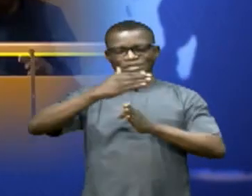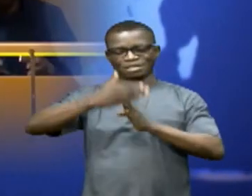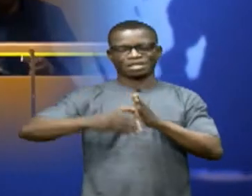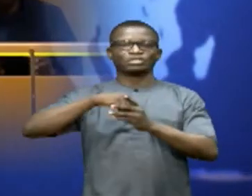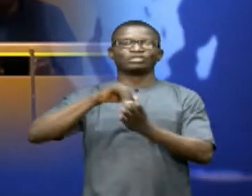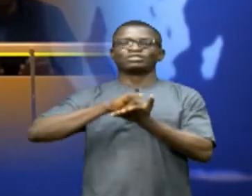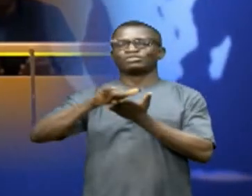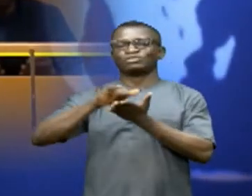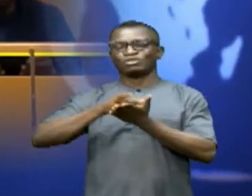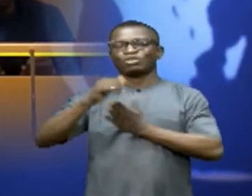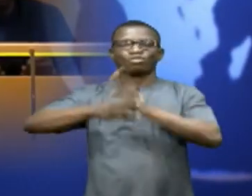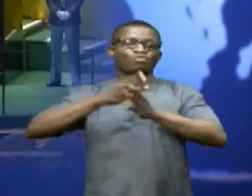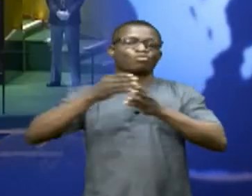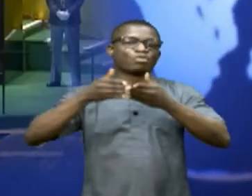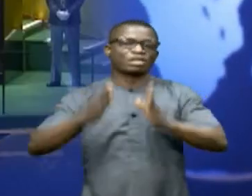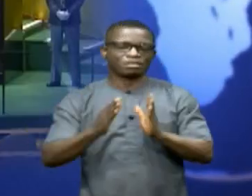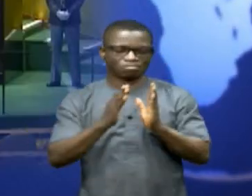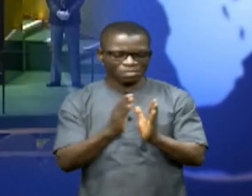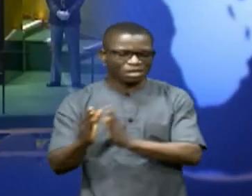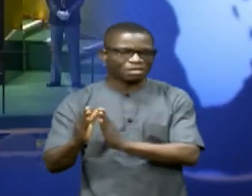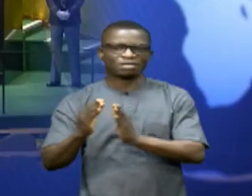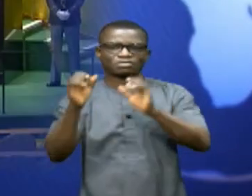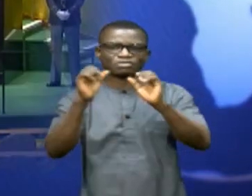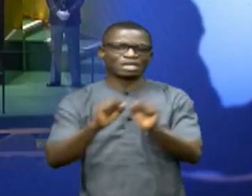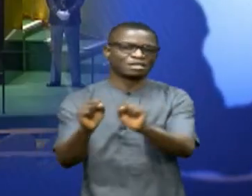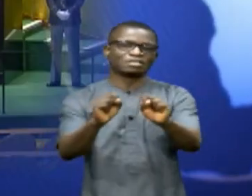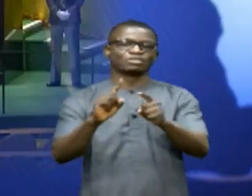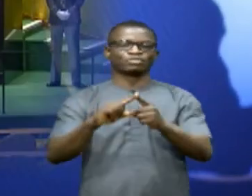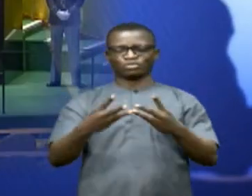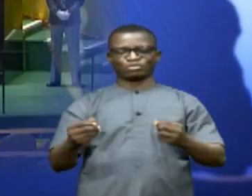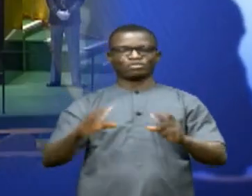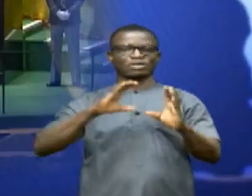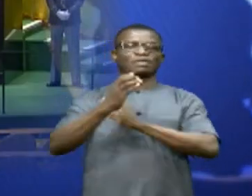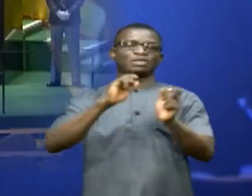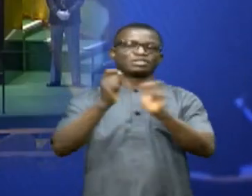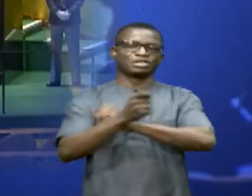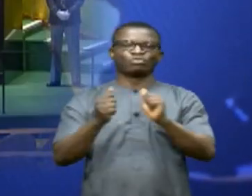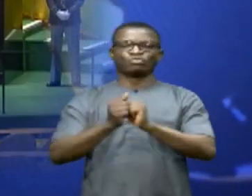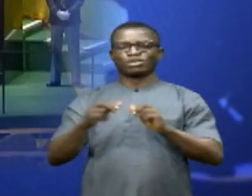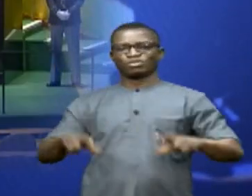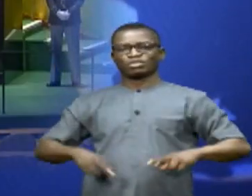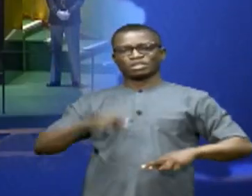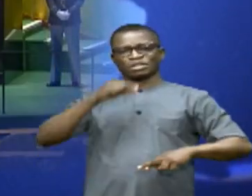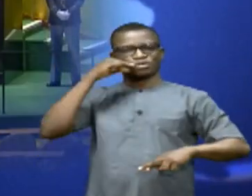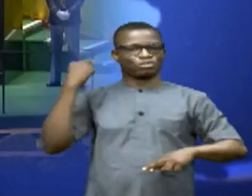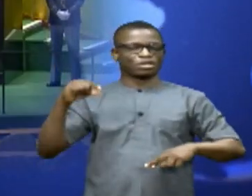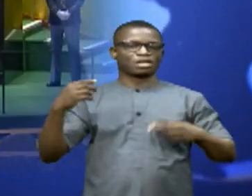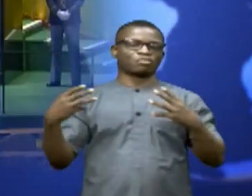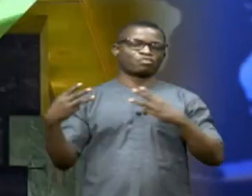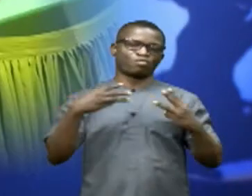York. World leaders map out strategies to address climate change and Russia's war in